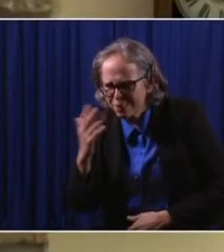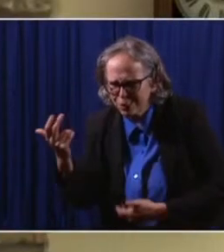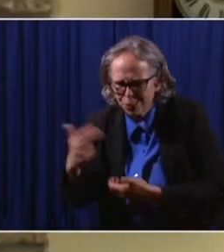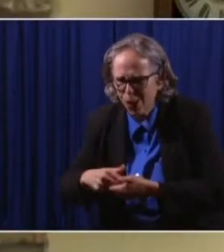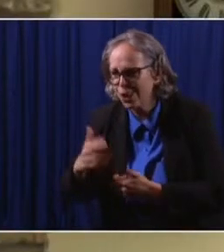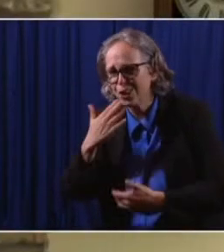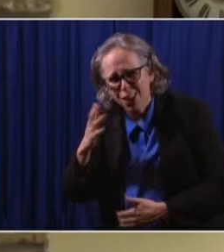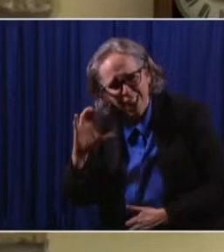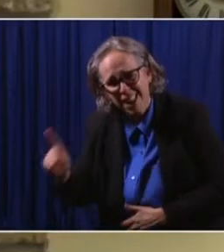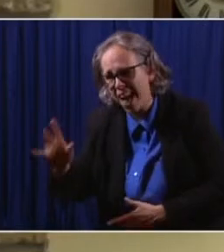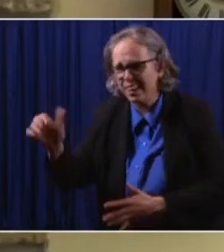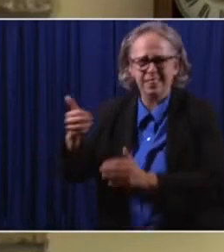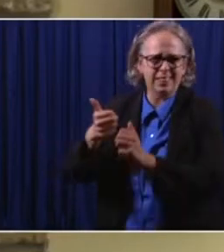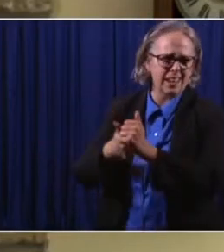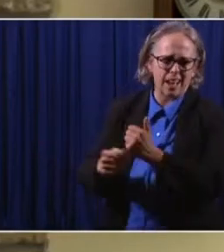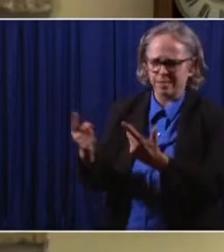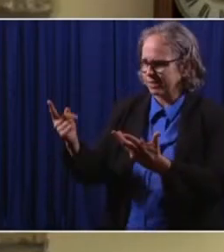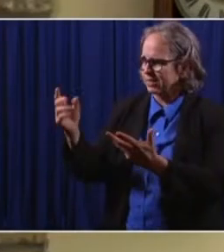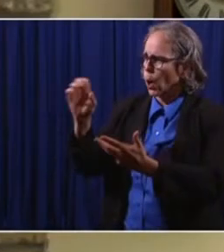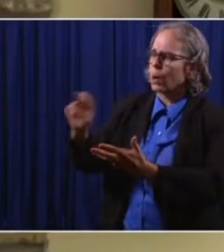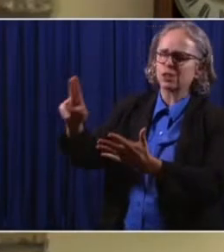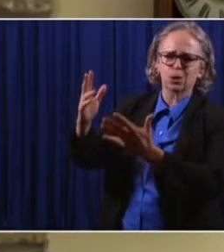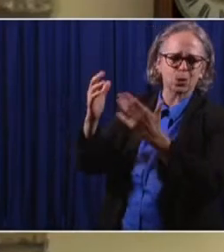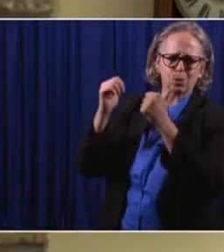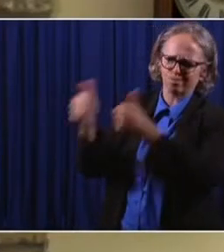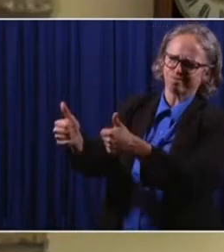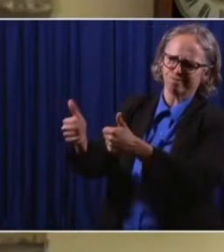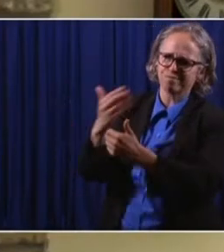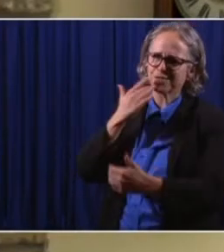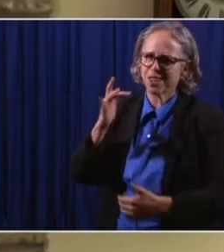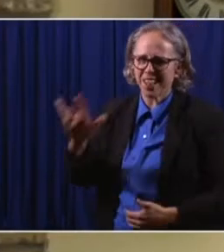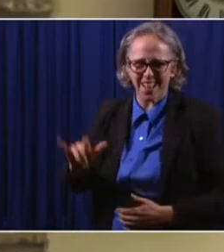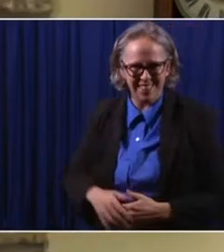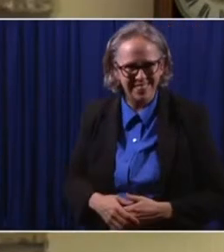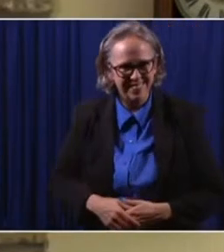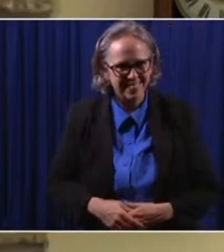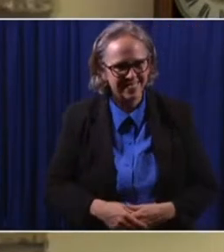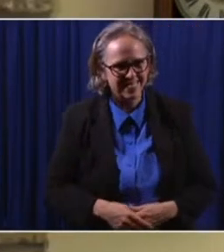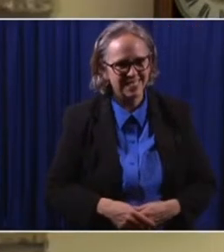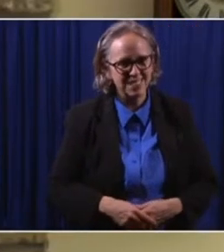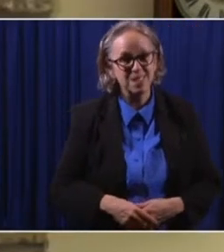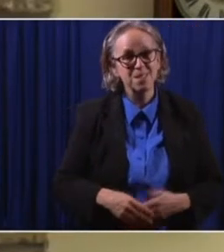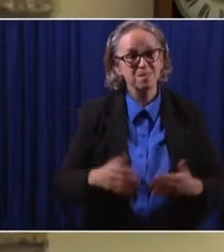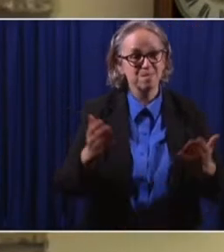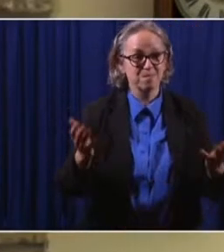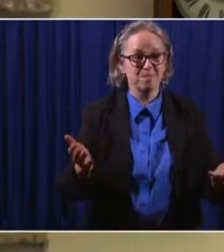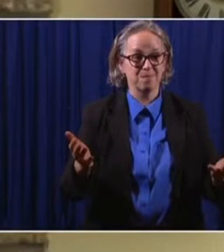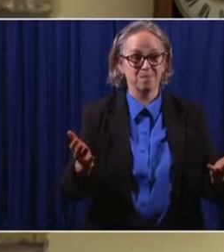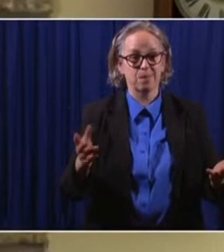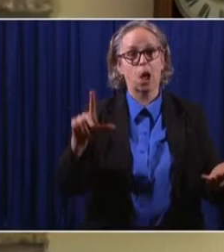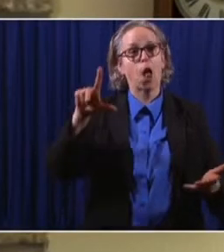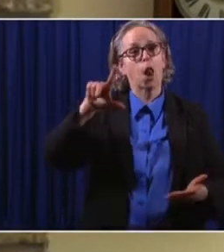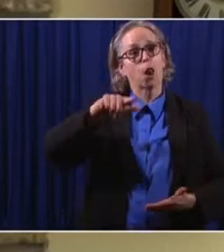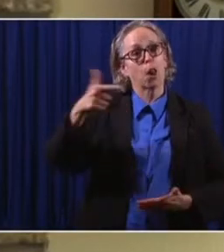State. And thank you. We appreciate it very much. We'll go now to Lieutenant Governor.